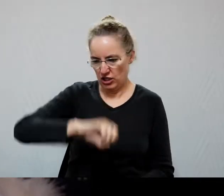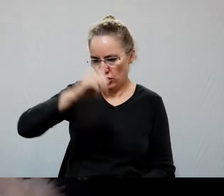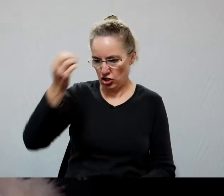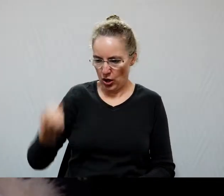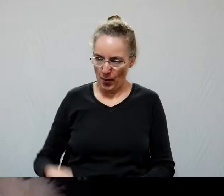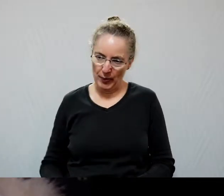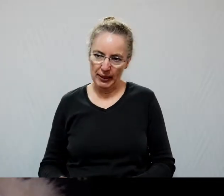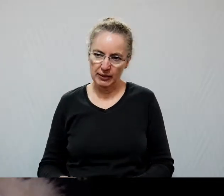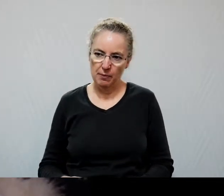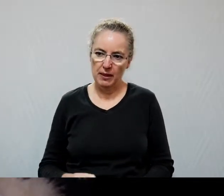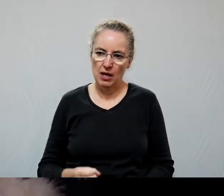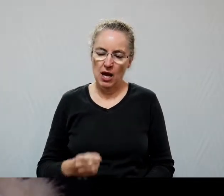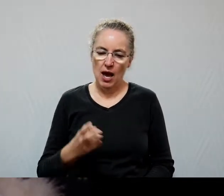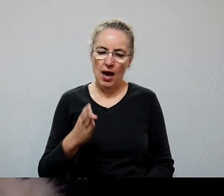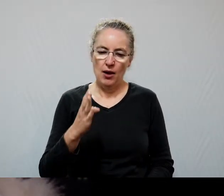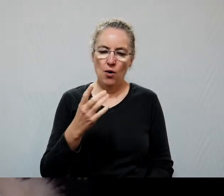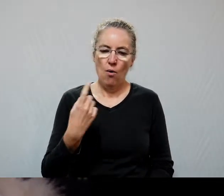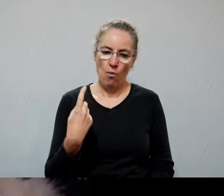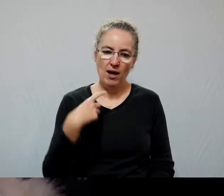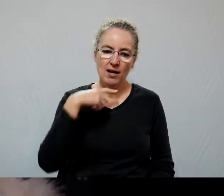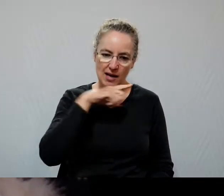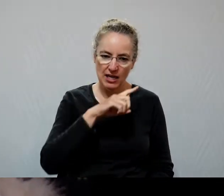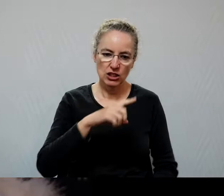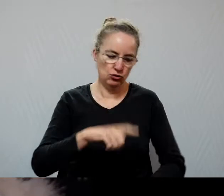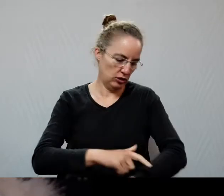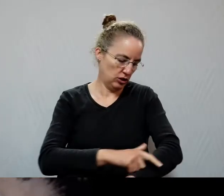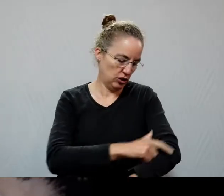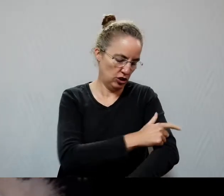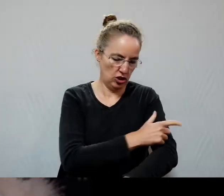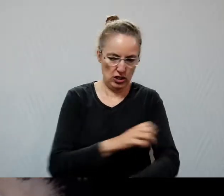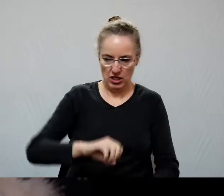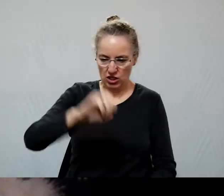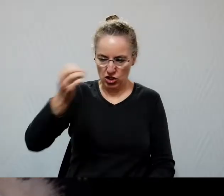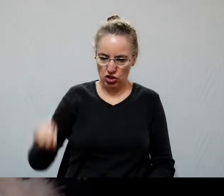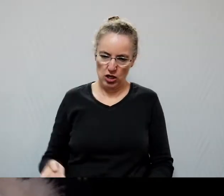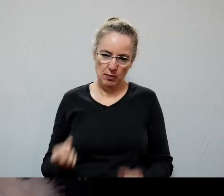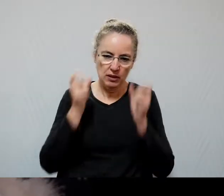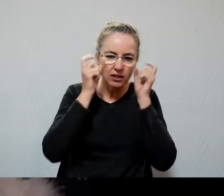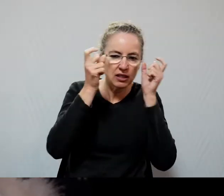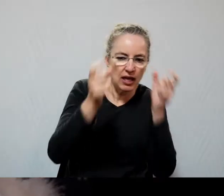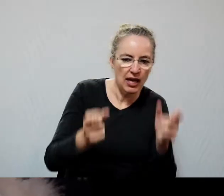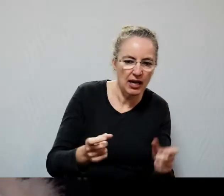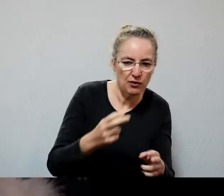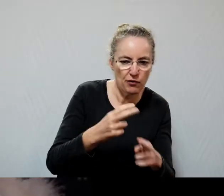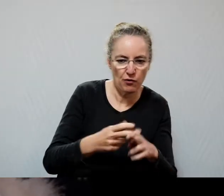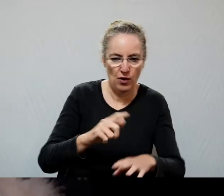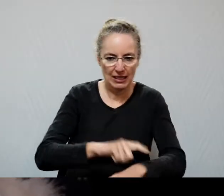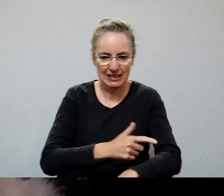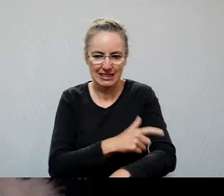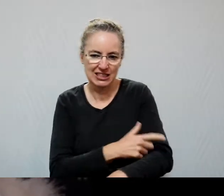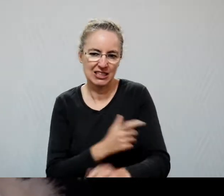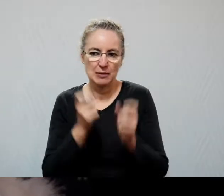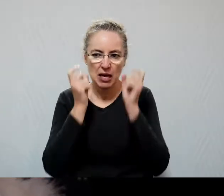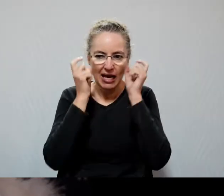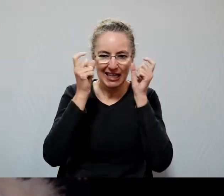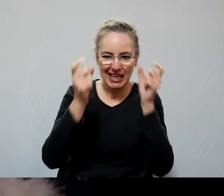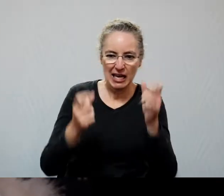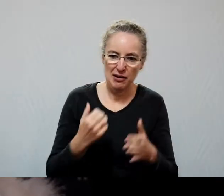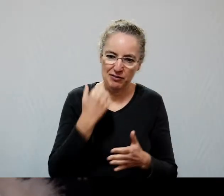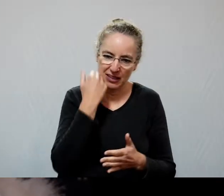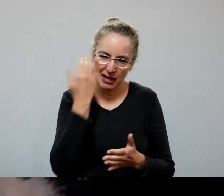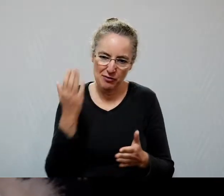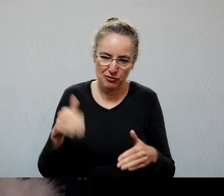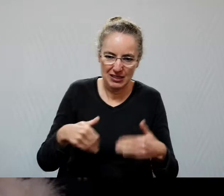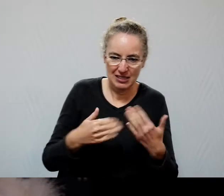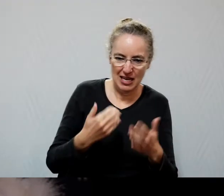who had 100 sheep. A shepherd watched over his sheep carefully every day and every